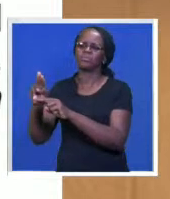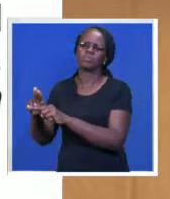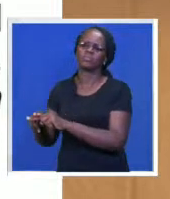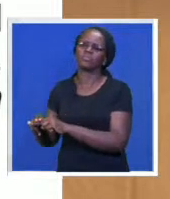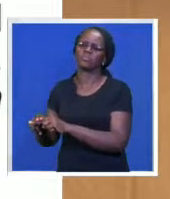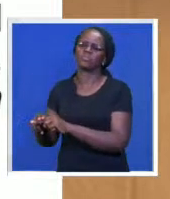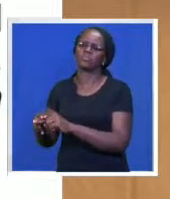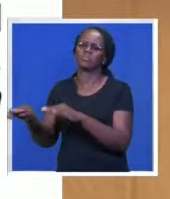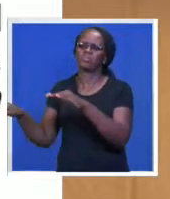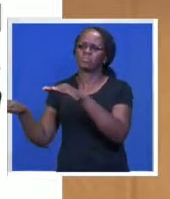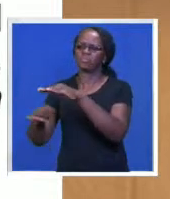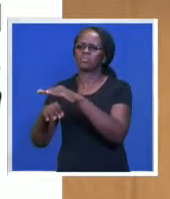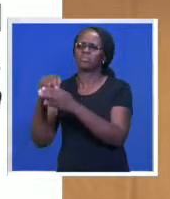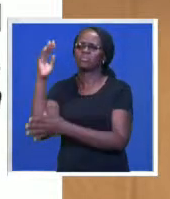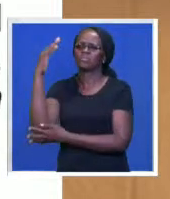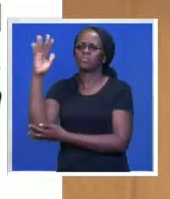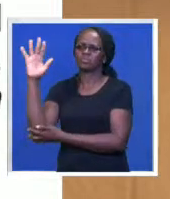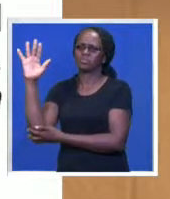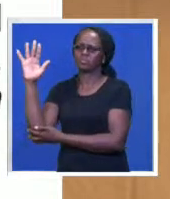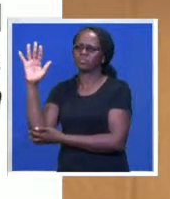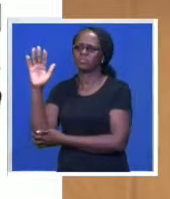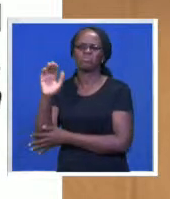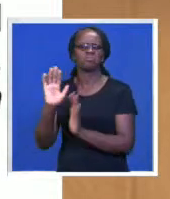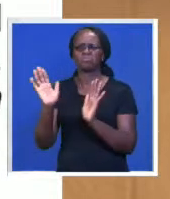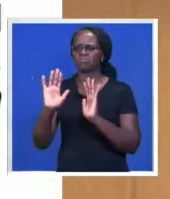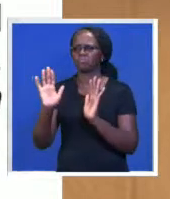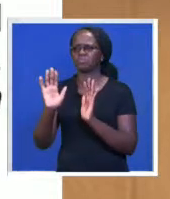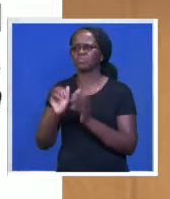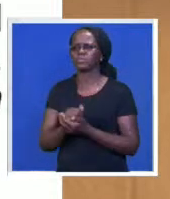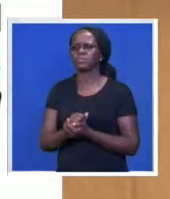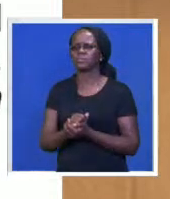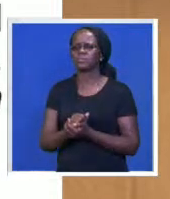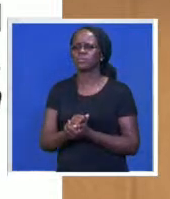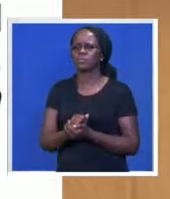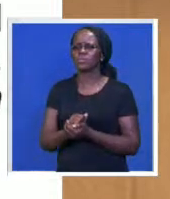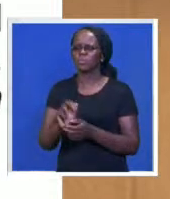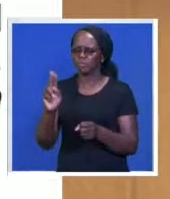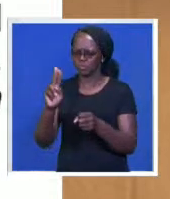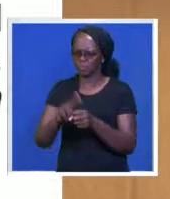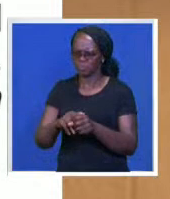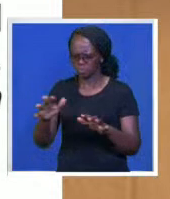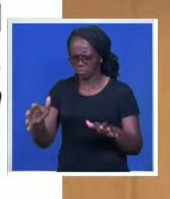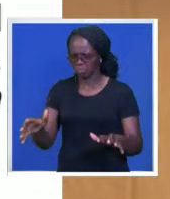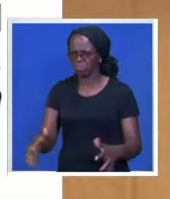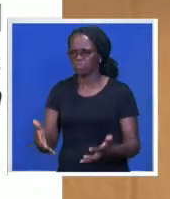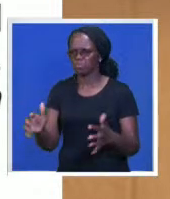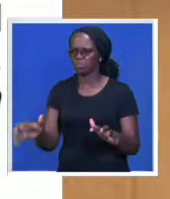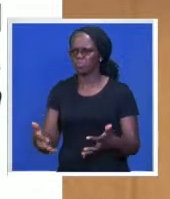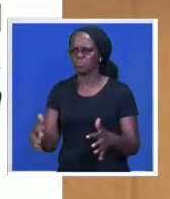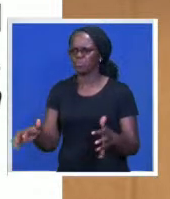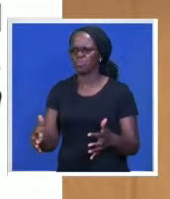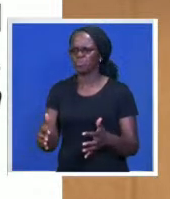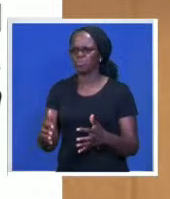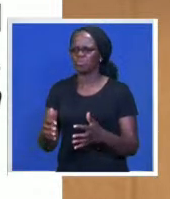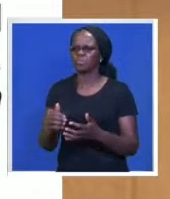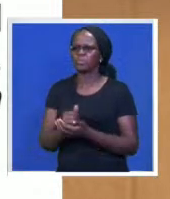them, which we use to make our households. We grow vegetations like cabbages,